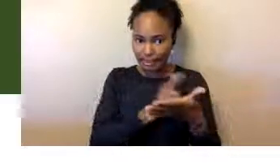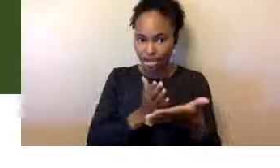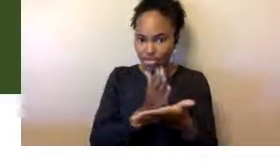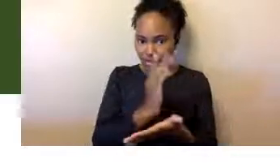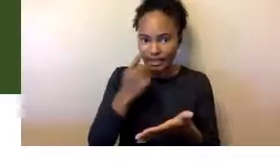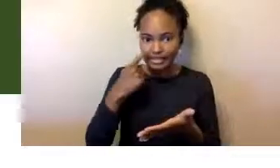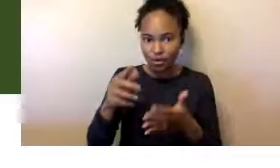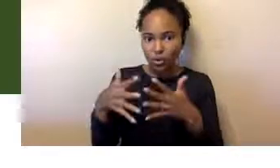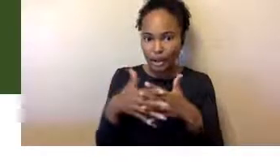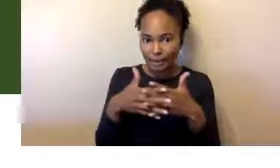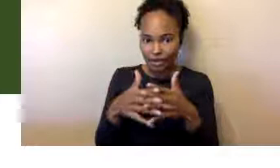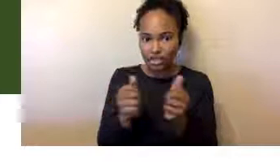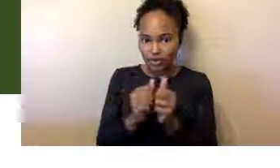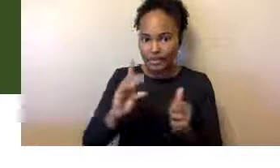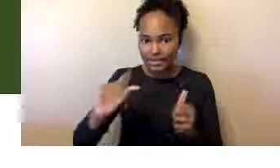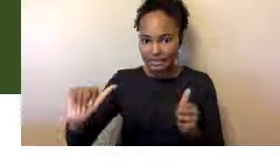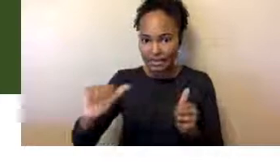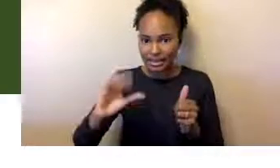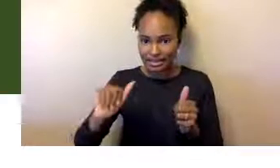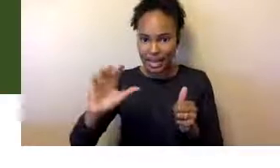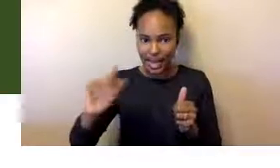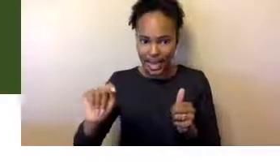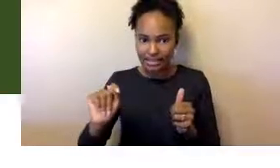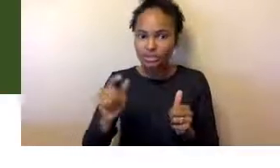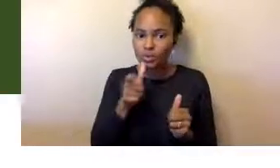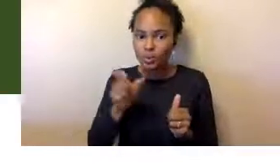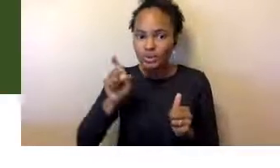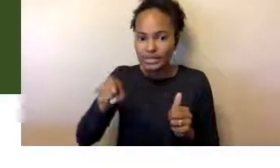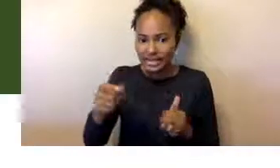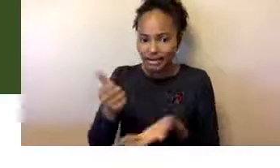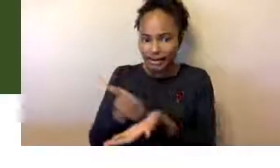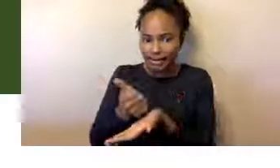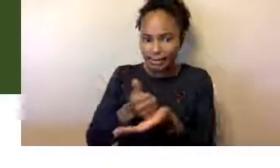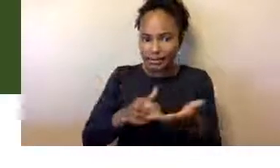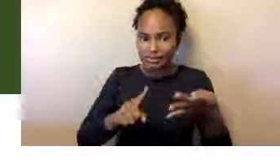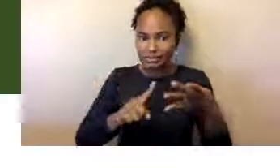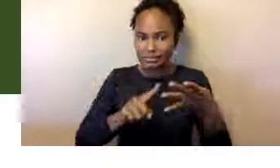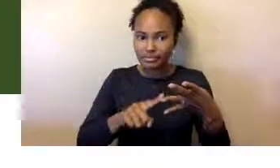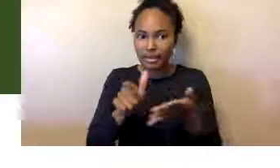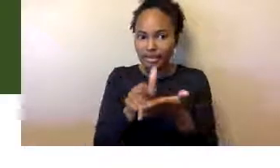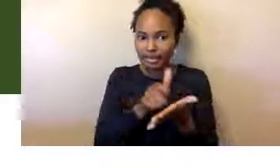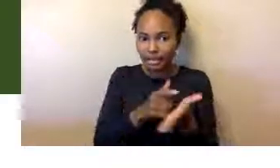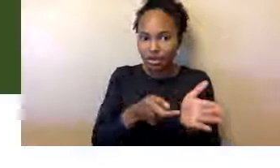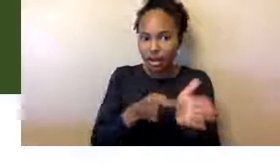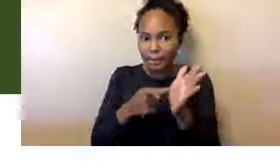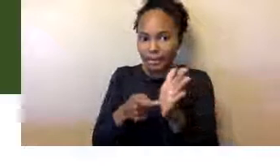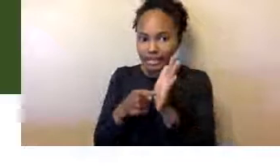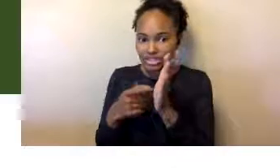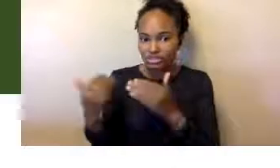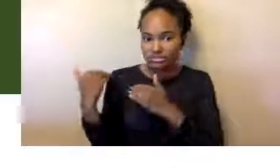need mental health crisis services, legal obligations under the ADA for